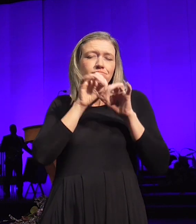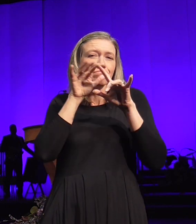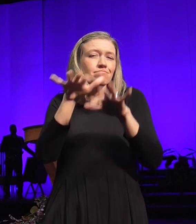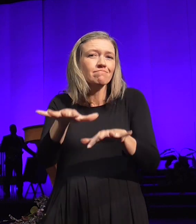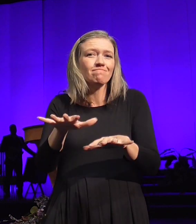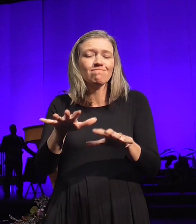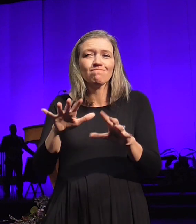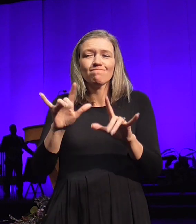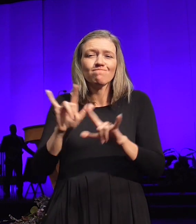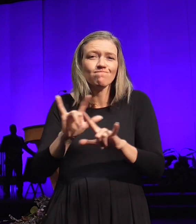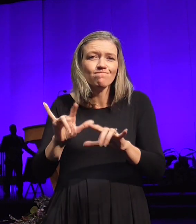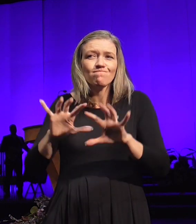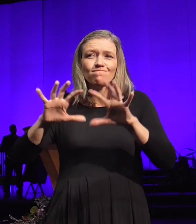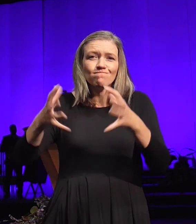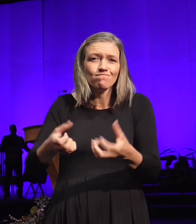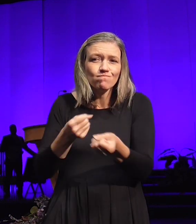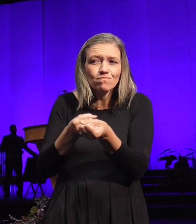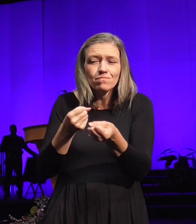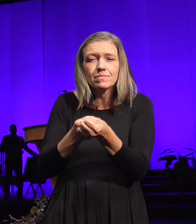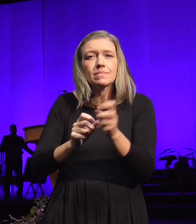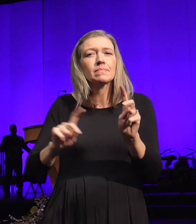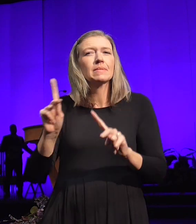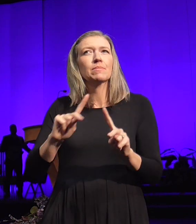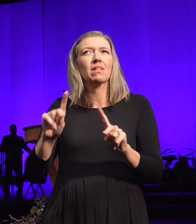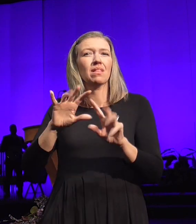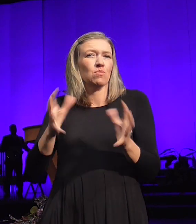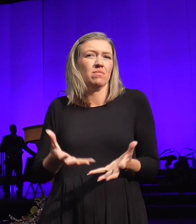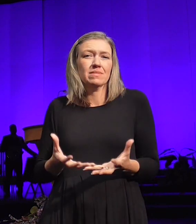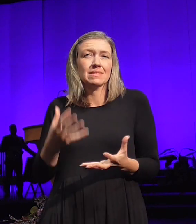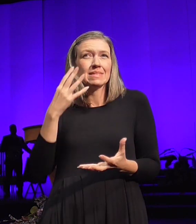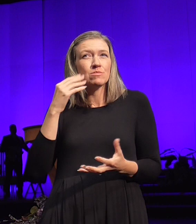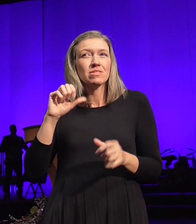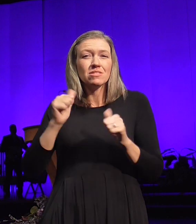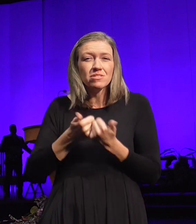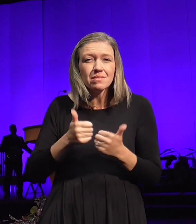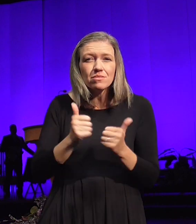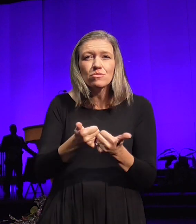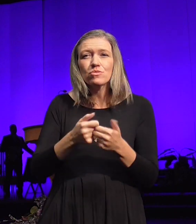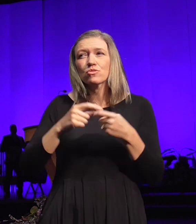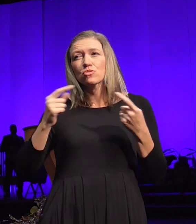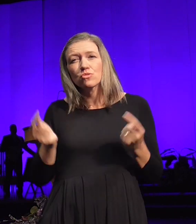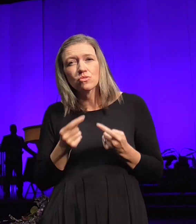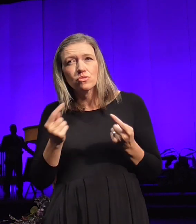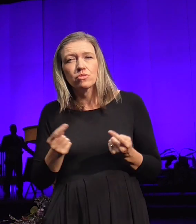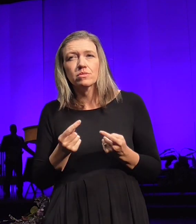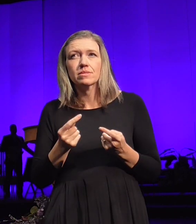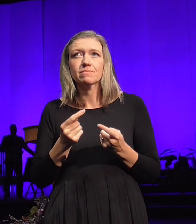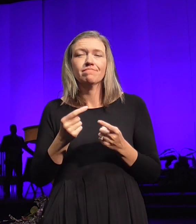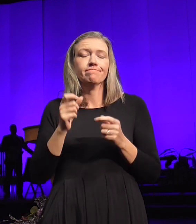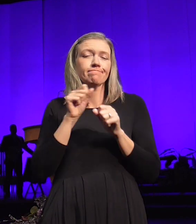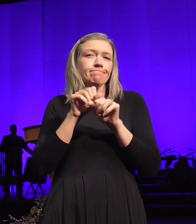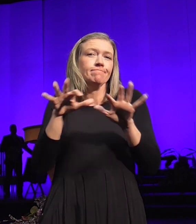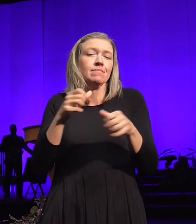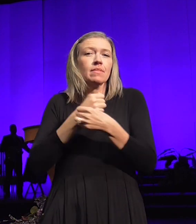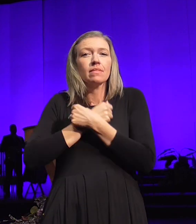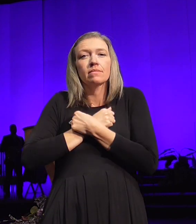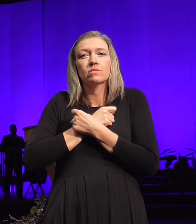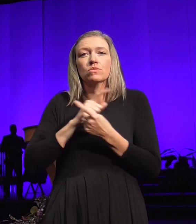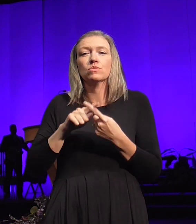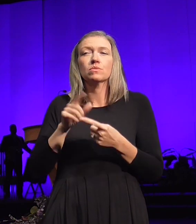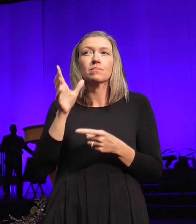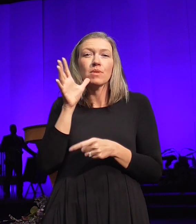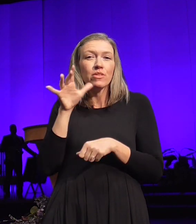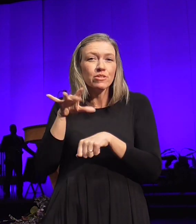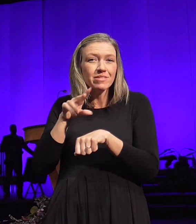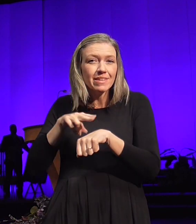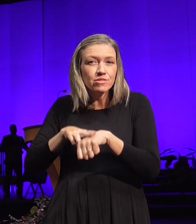be experiencing challenges or may be hurting. May we surround Mother Nature, Mother Earth,